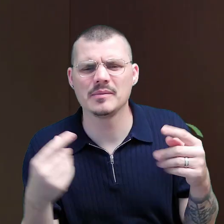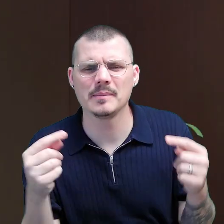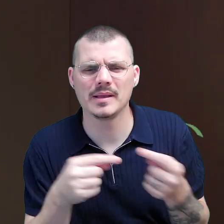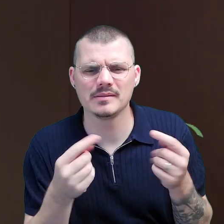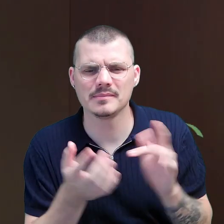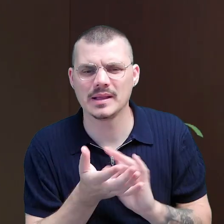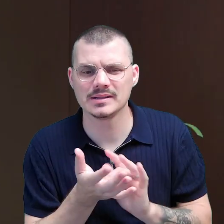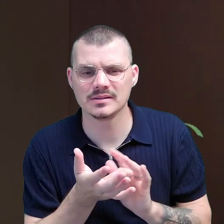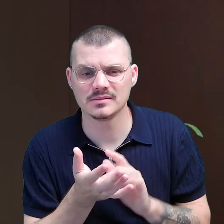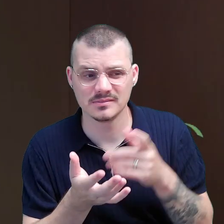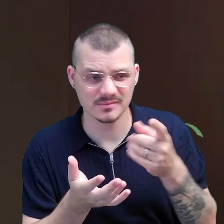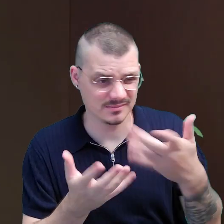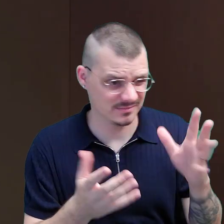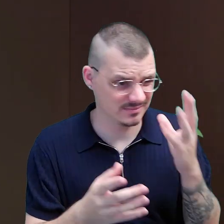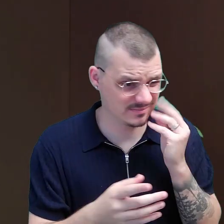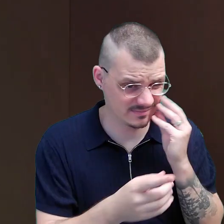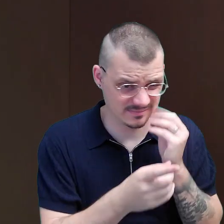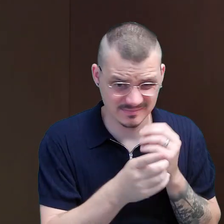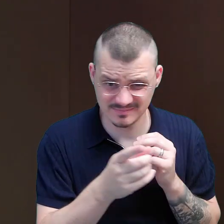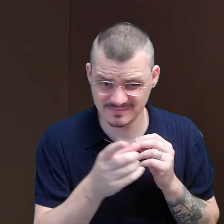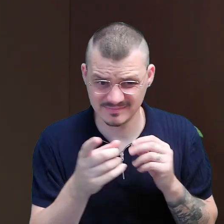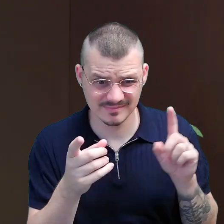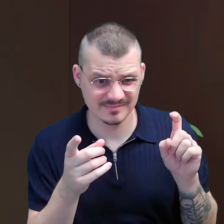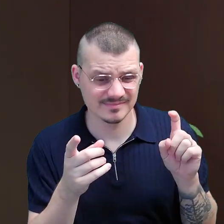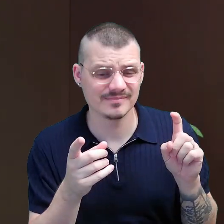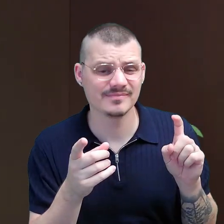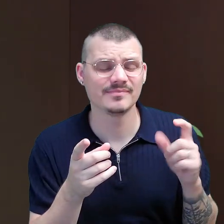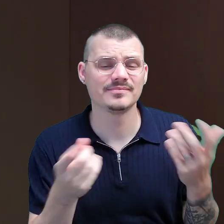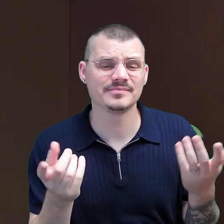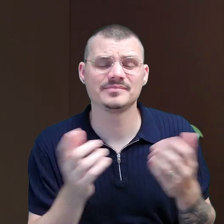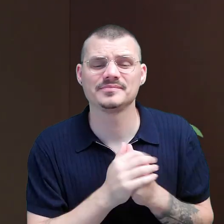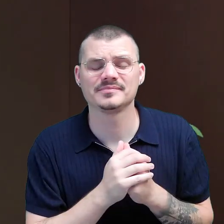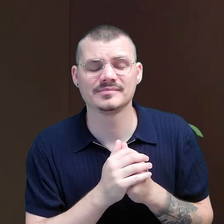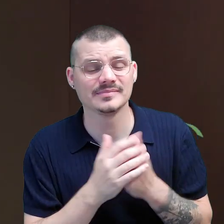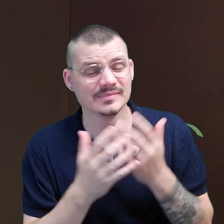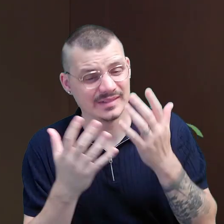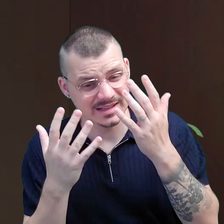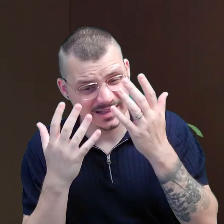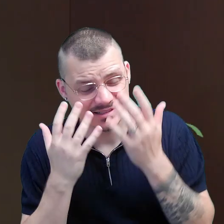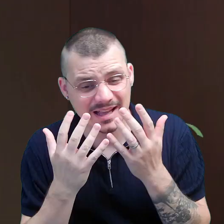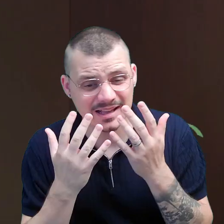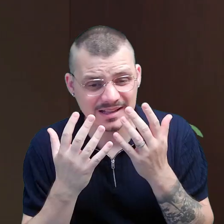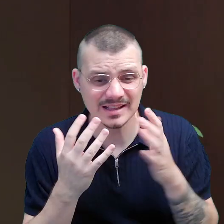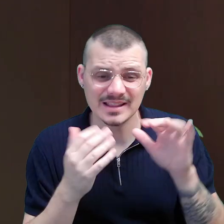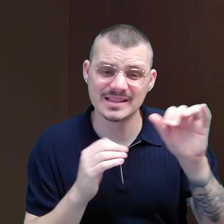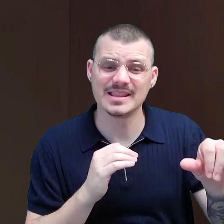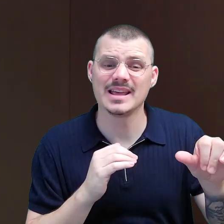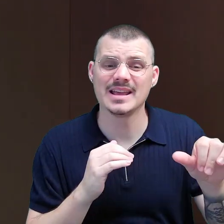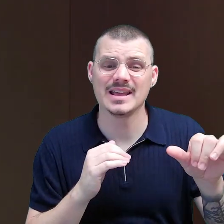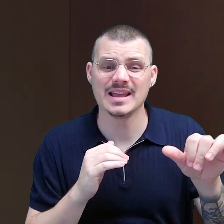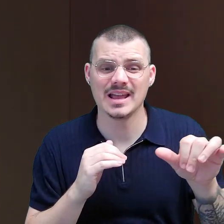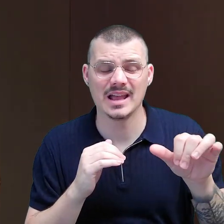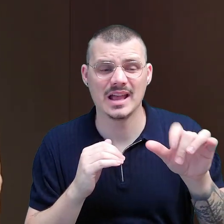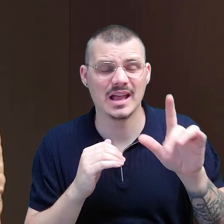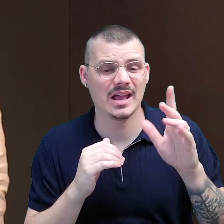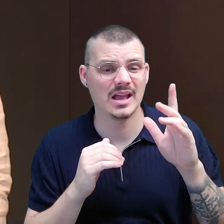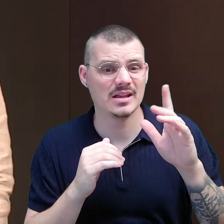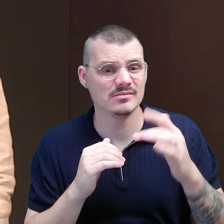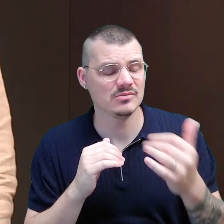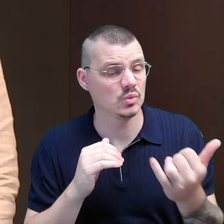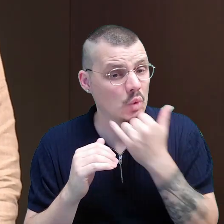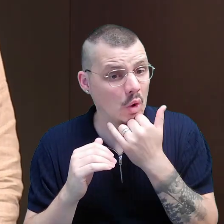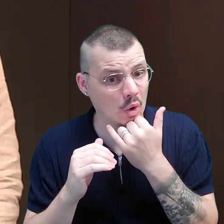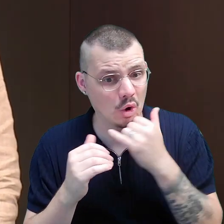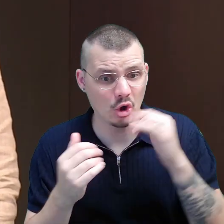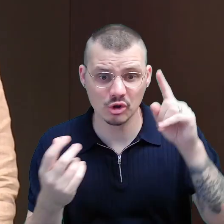of y'all have had an incident like that lately? Sadly, that absolute